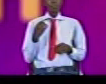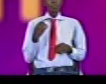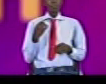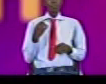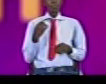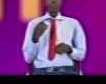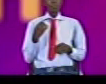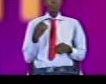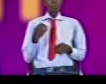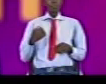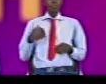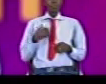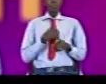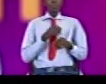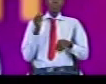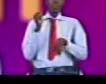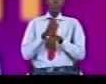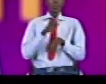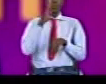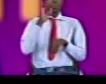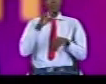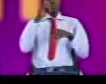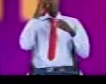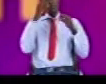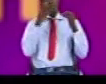overcome? Overcome by faith.